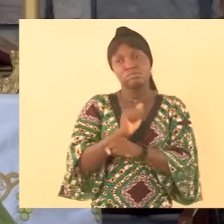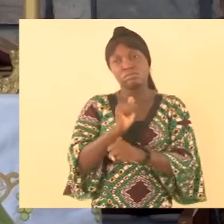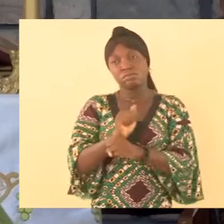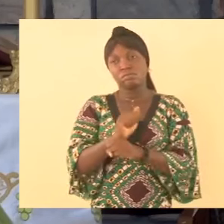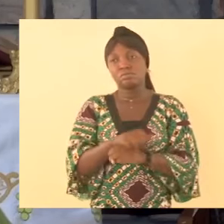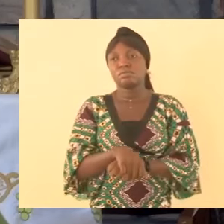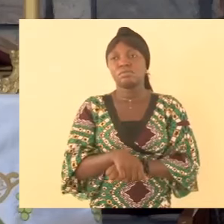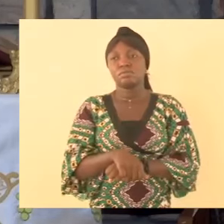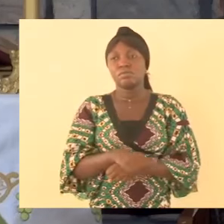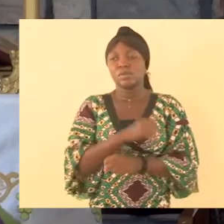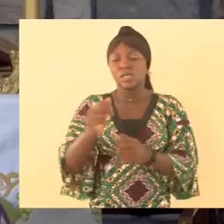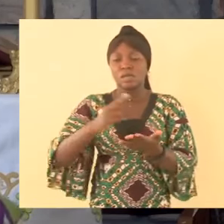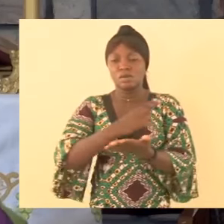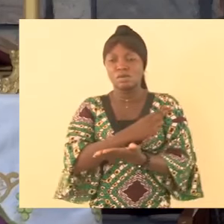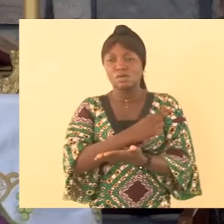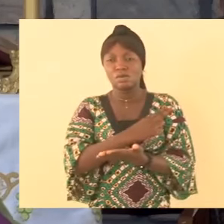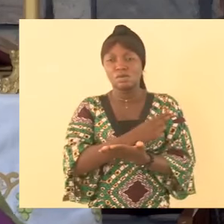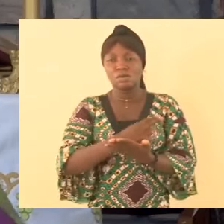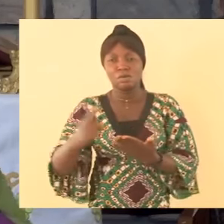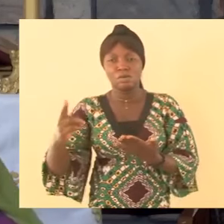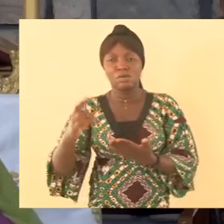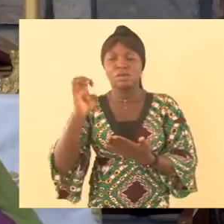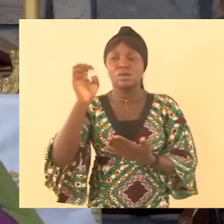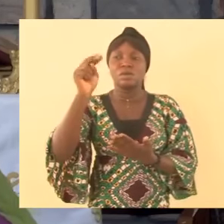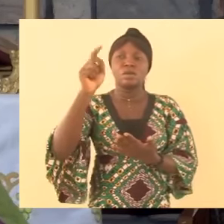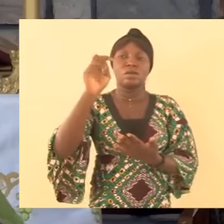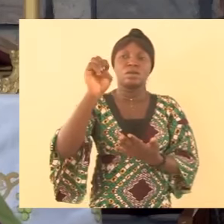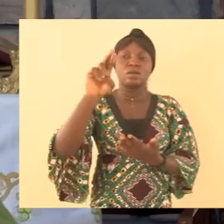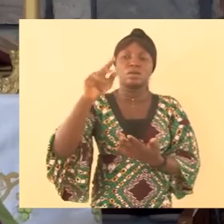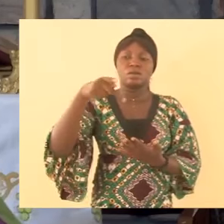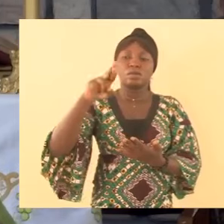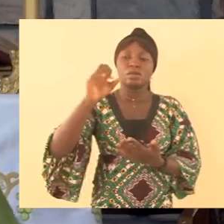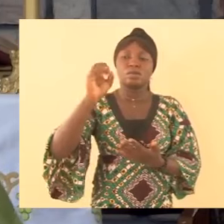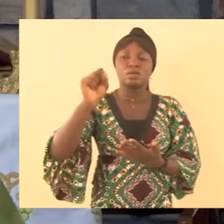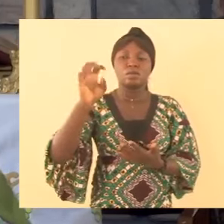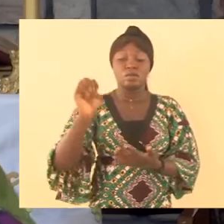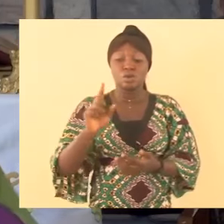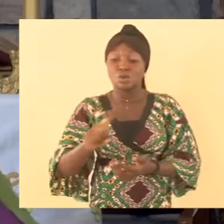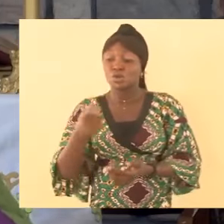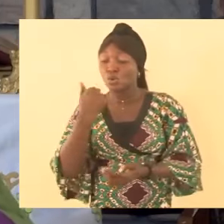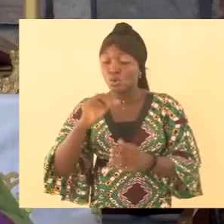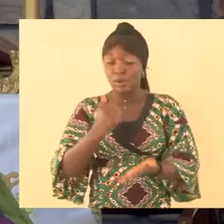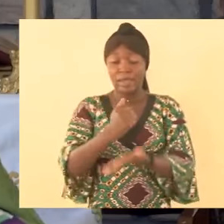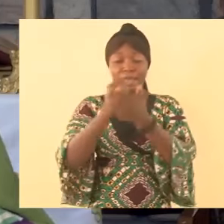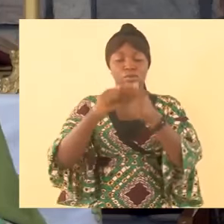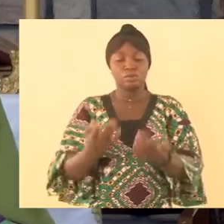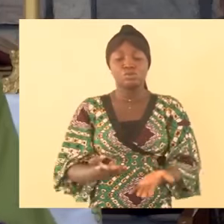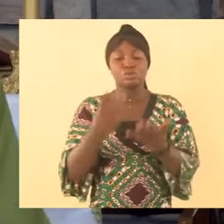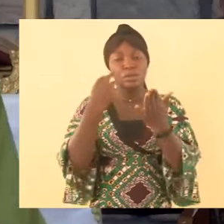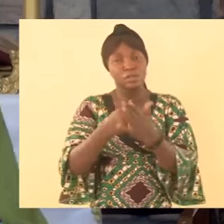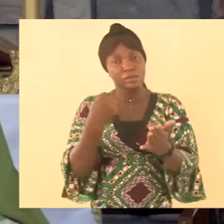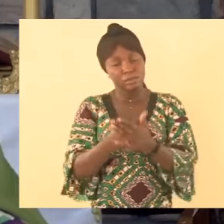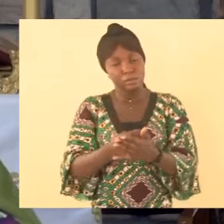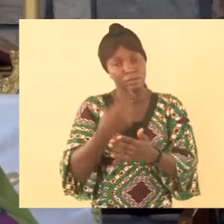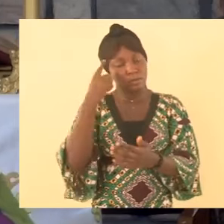enterprise, a holy enterprise. Those who help to raise